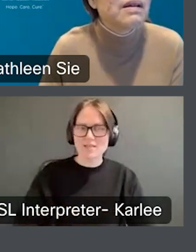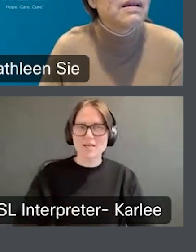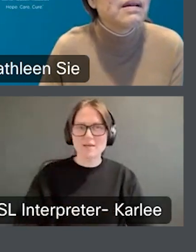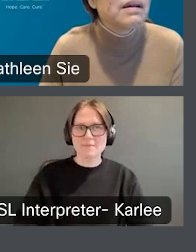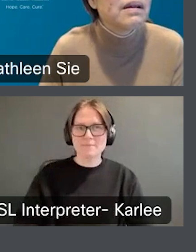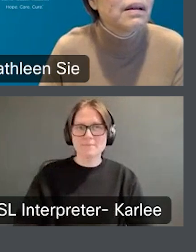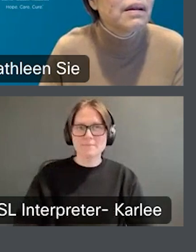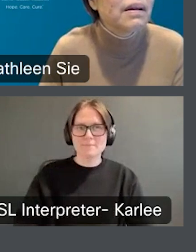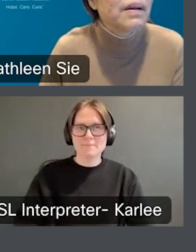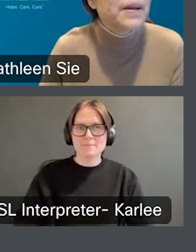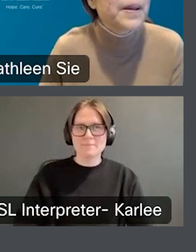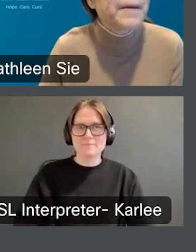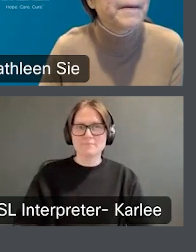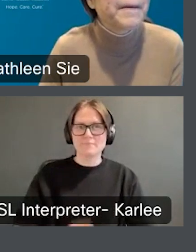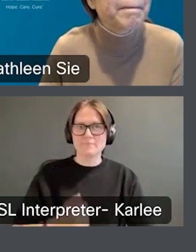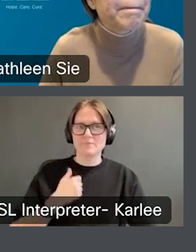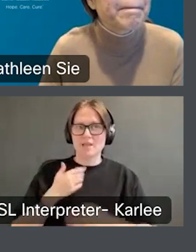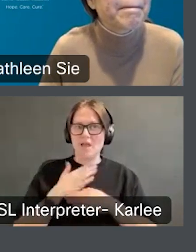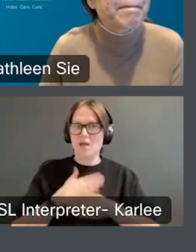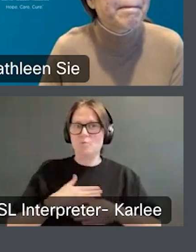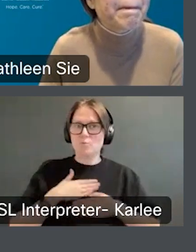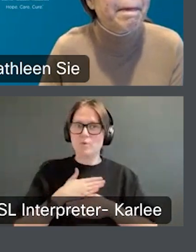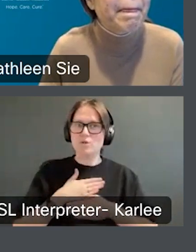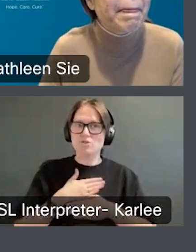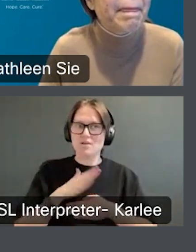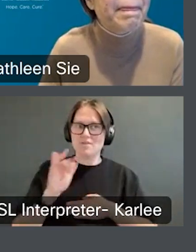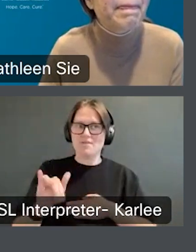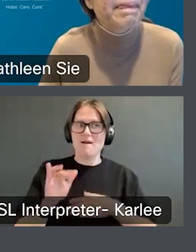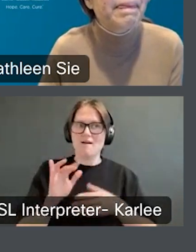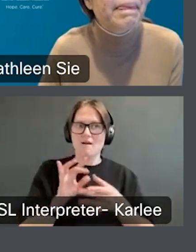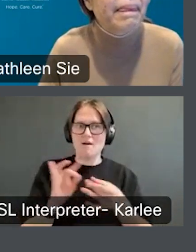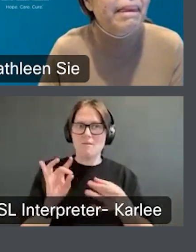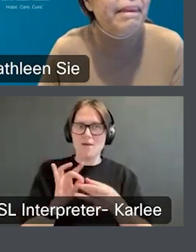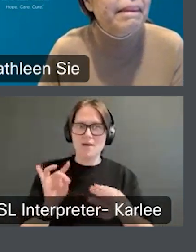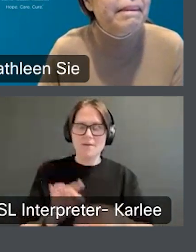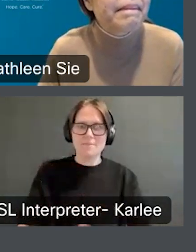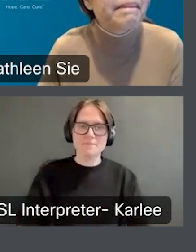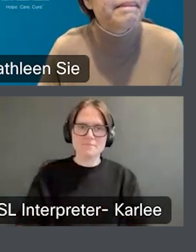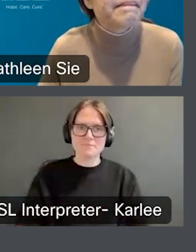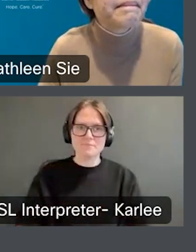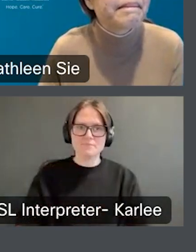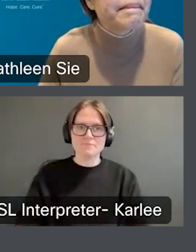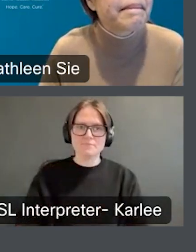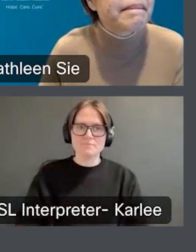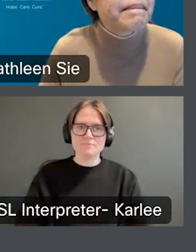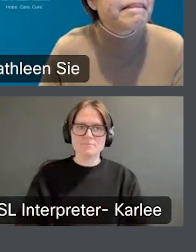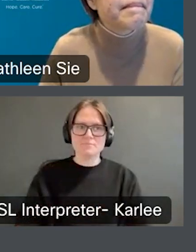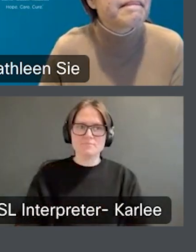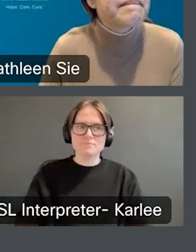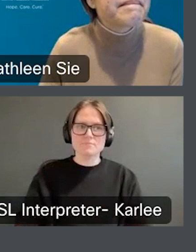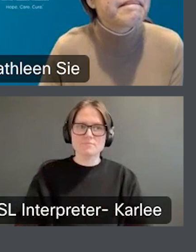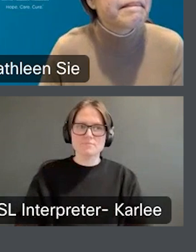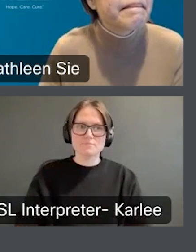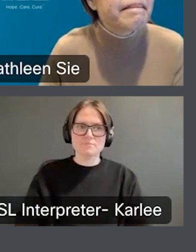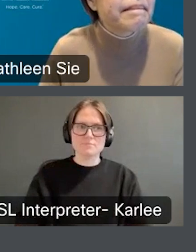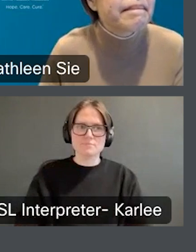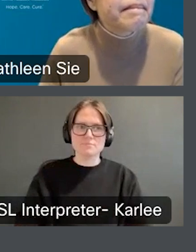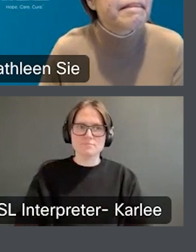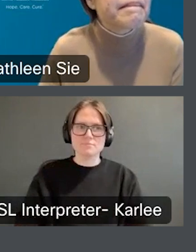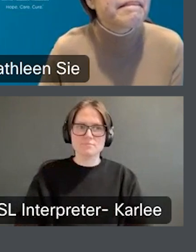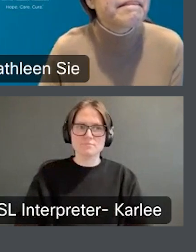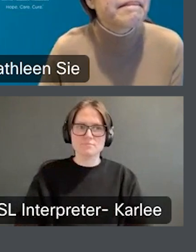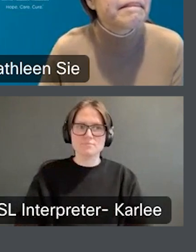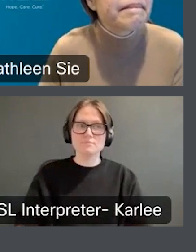appreciate that comment. I think that some of what